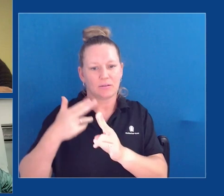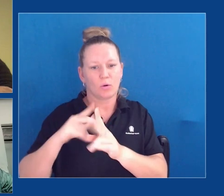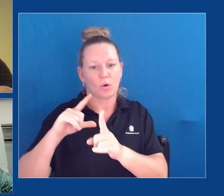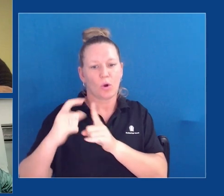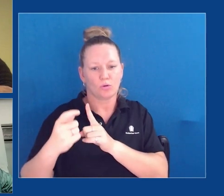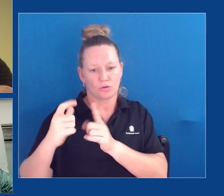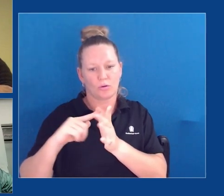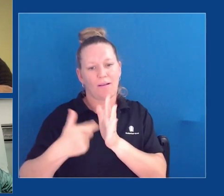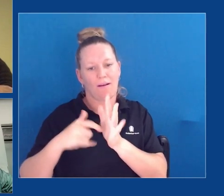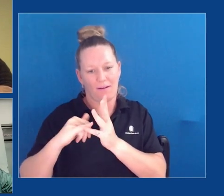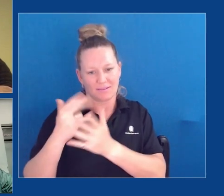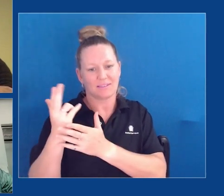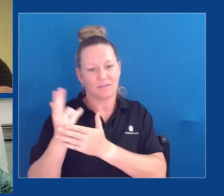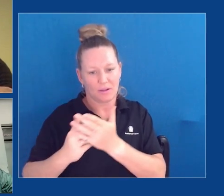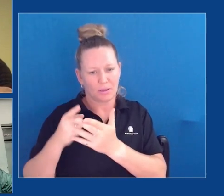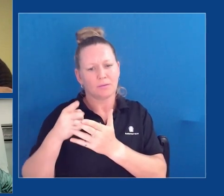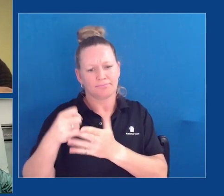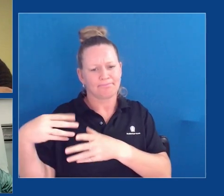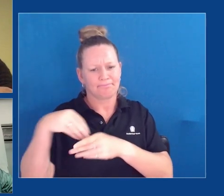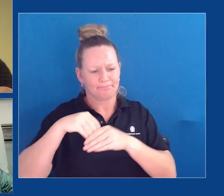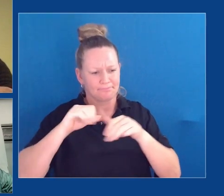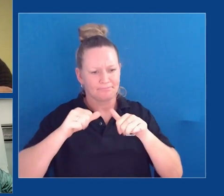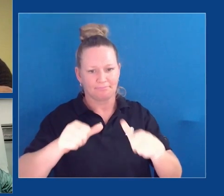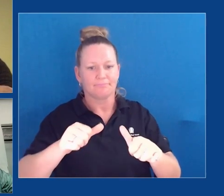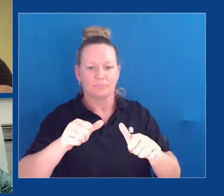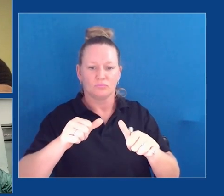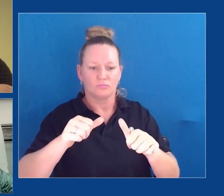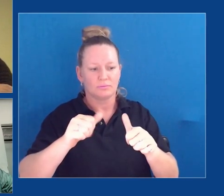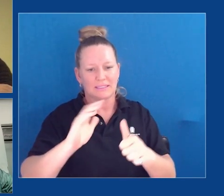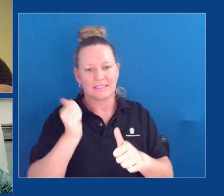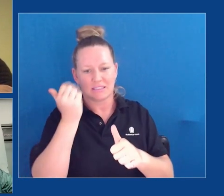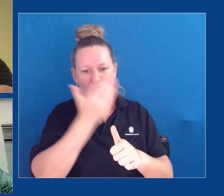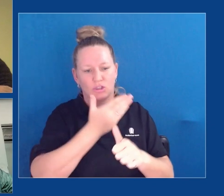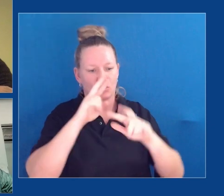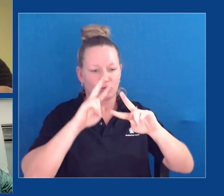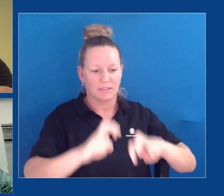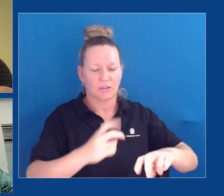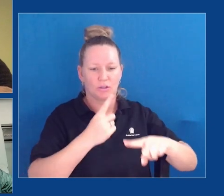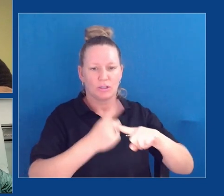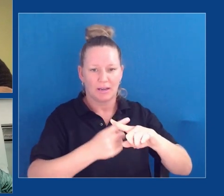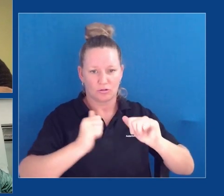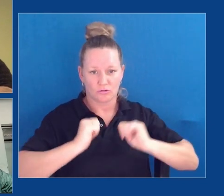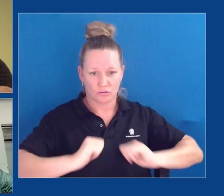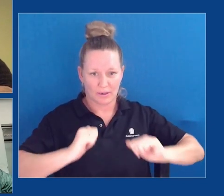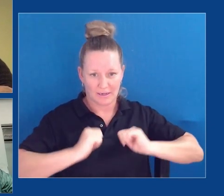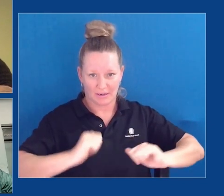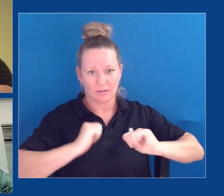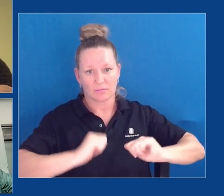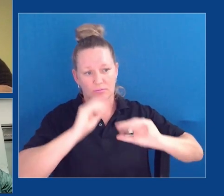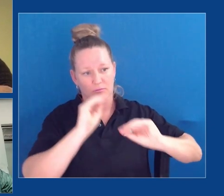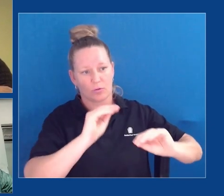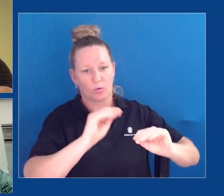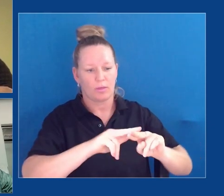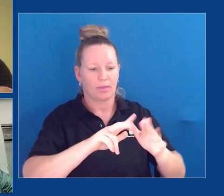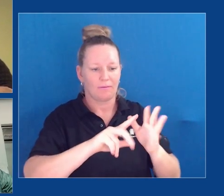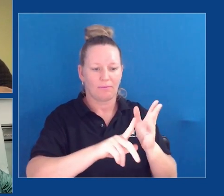and plays a strategic role in the Indigenous research and research training agenda of the Faculty of Fine Arts and Music, and I would